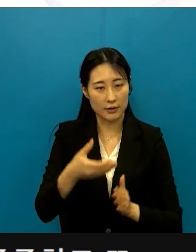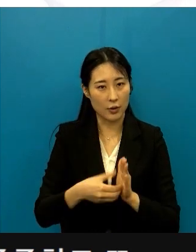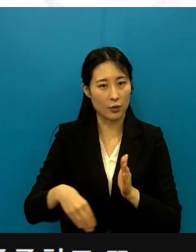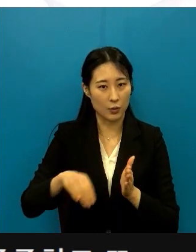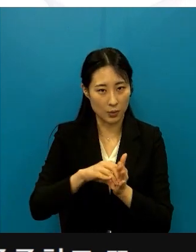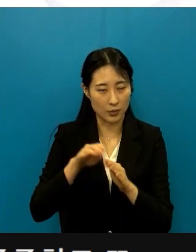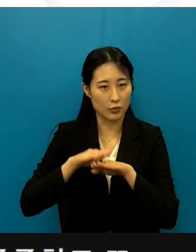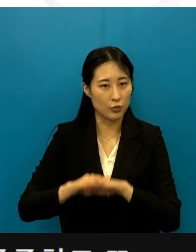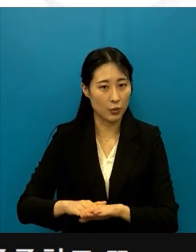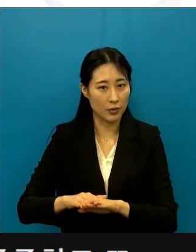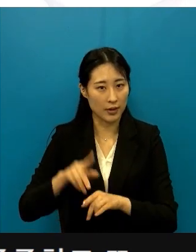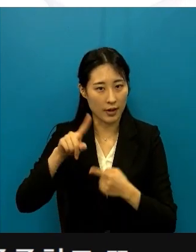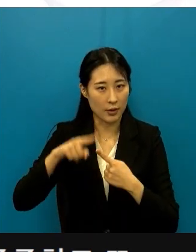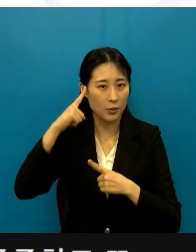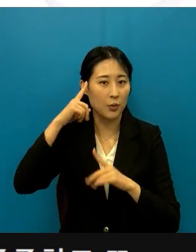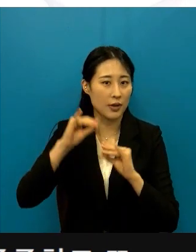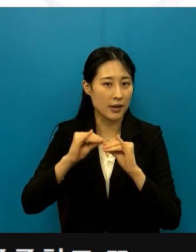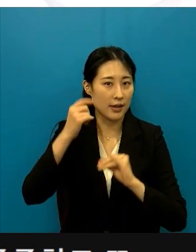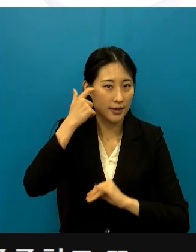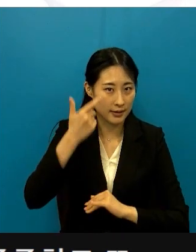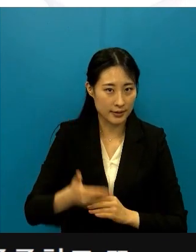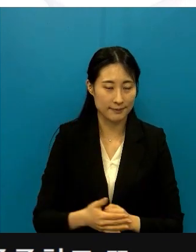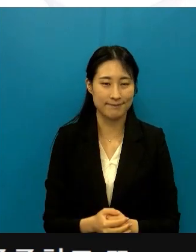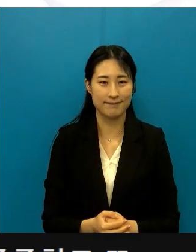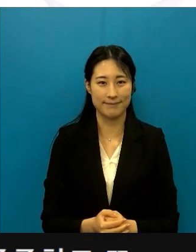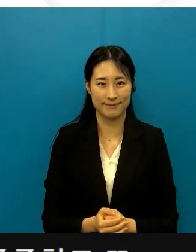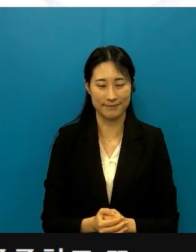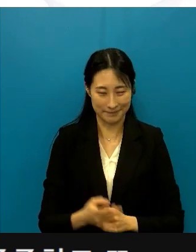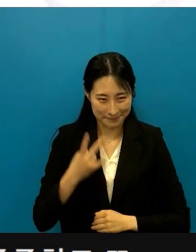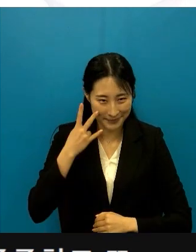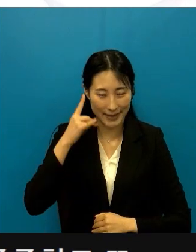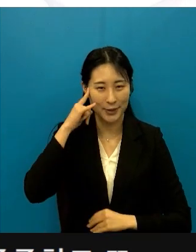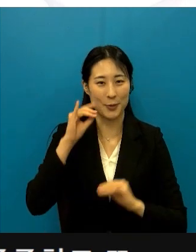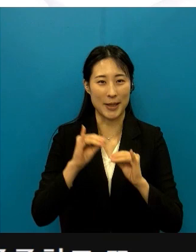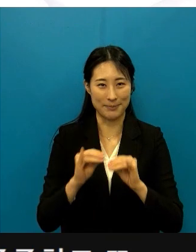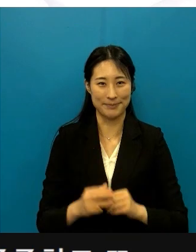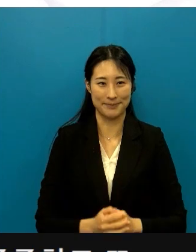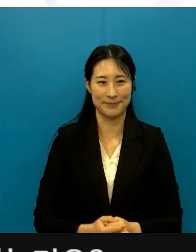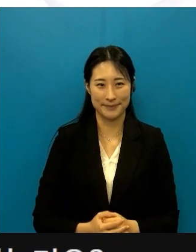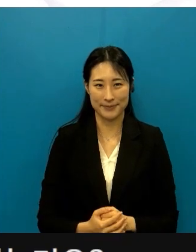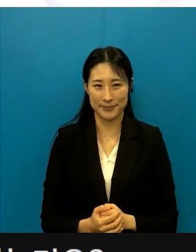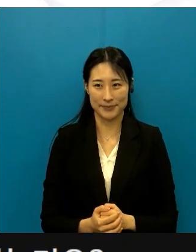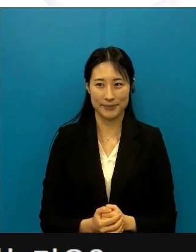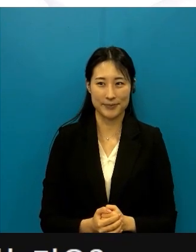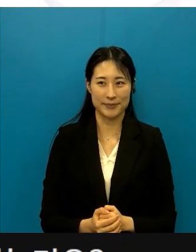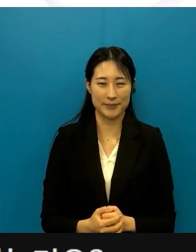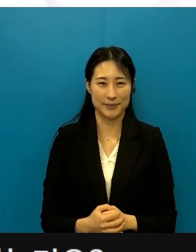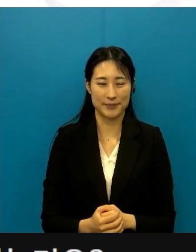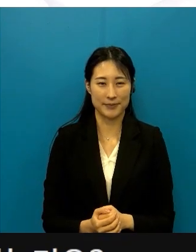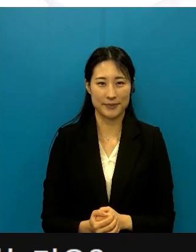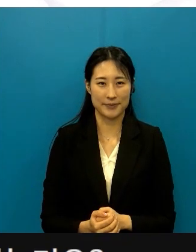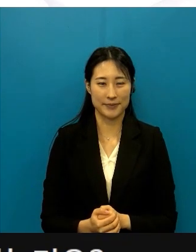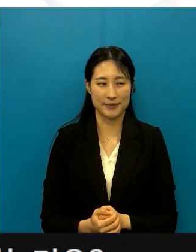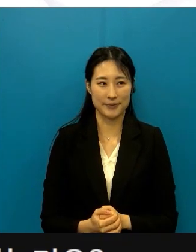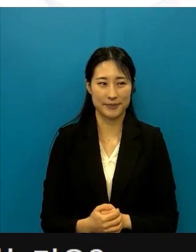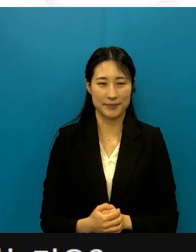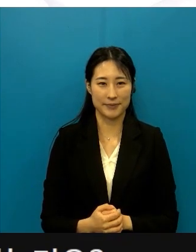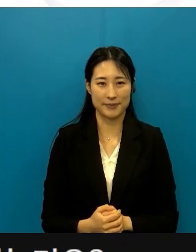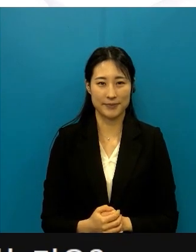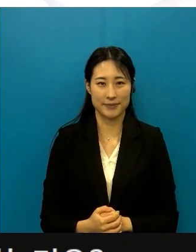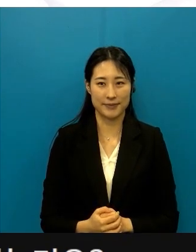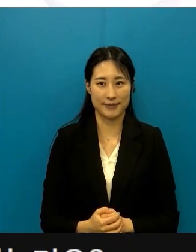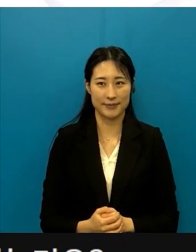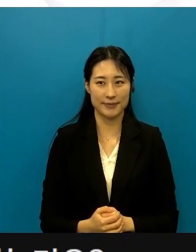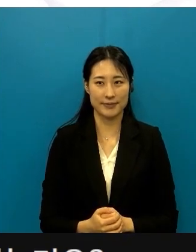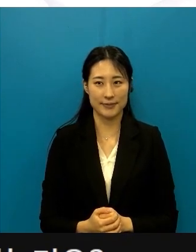Do you agree? Yes, agree. Totally. Okay, thank you. I have the yes. Agree.